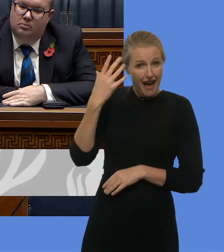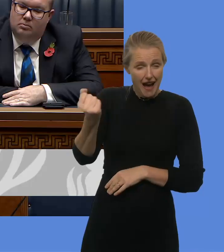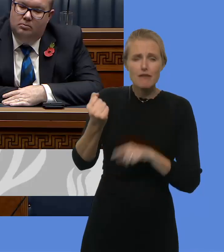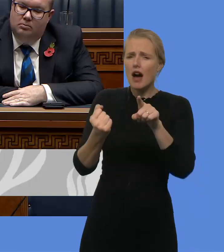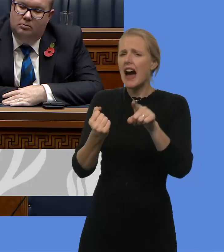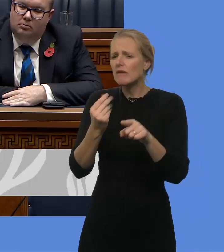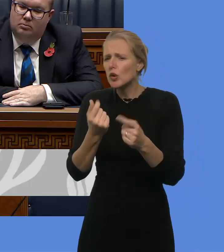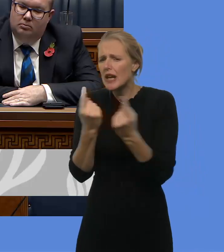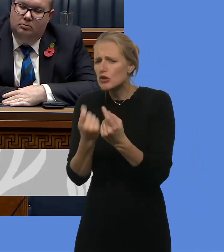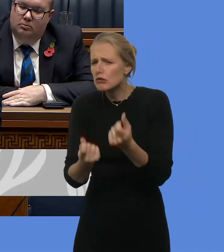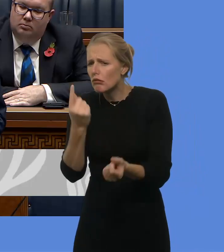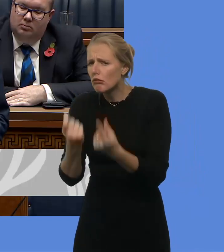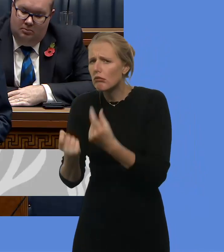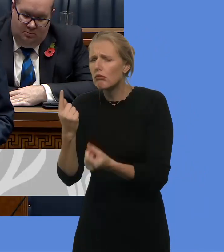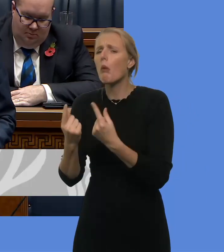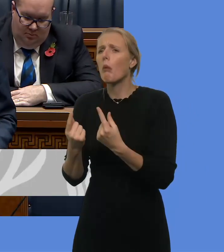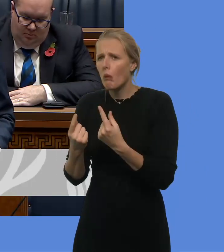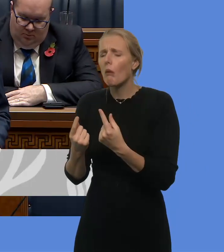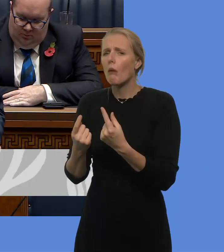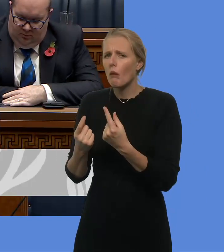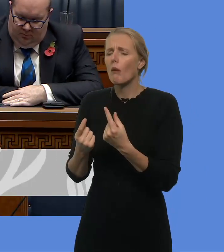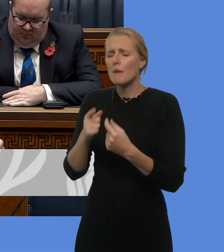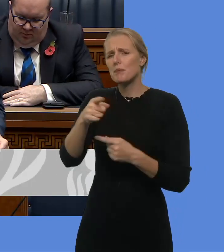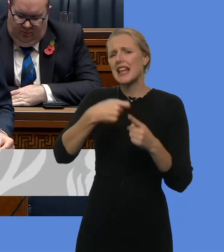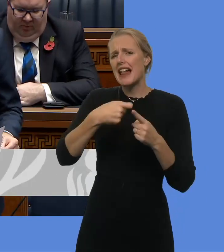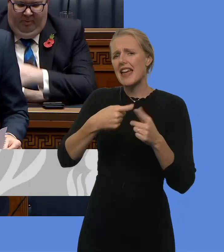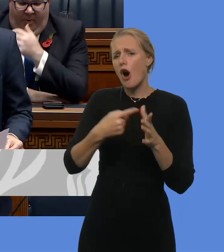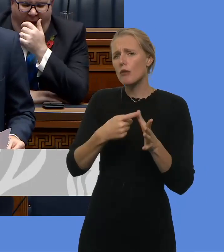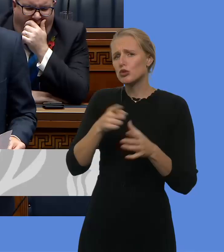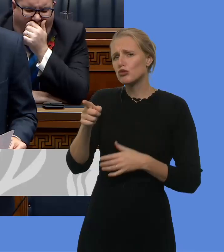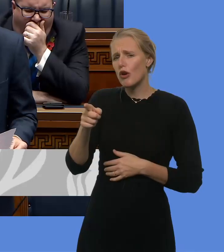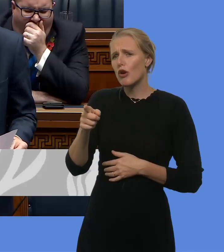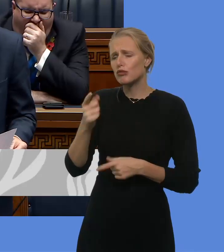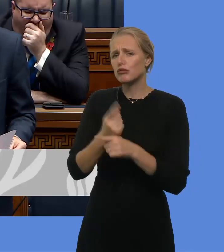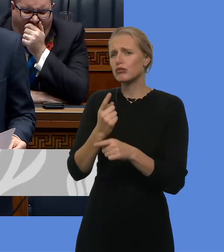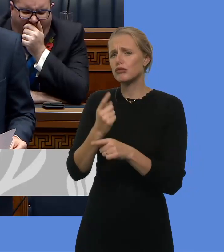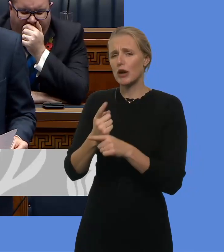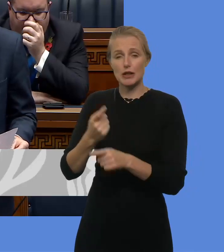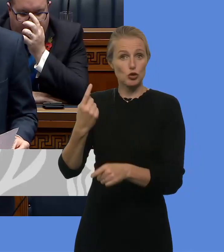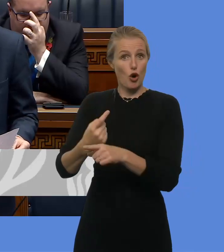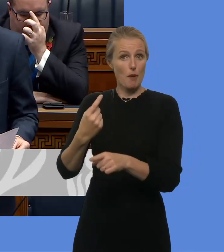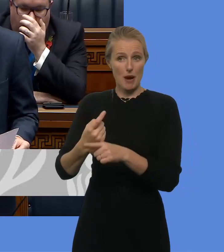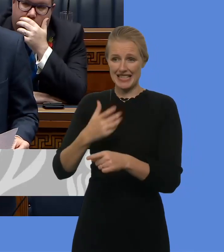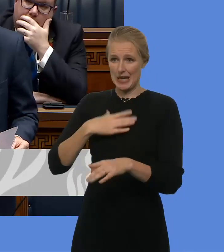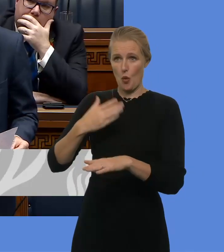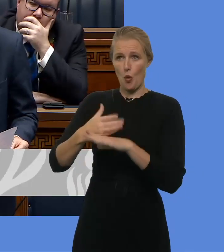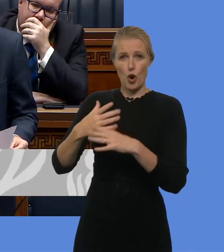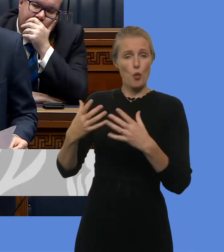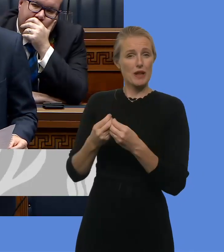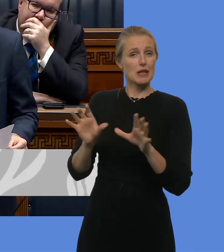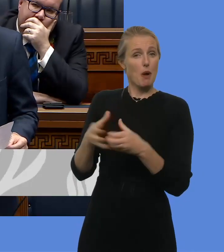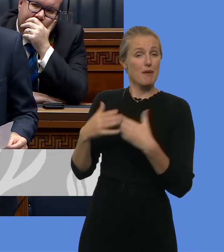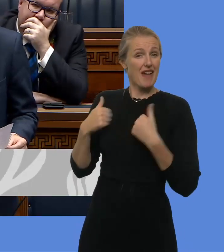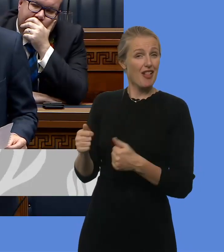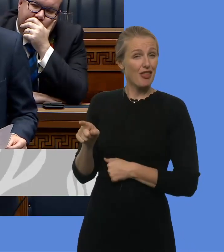I can touch upon. I know Kelly Armstrong spoke of the need for working with the Department of